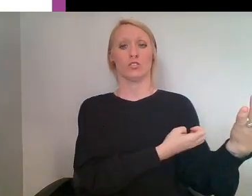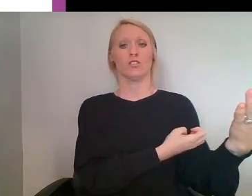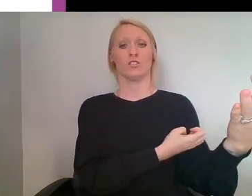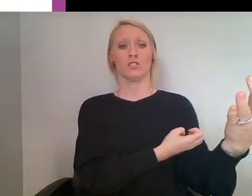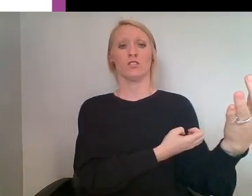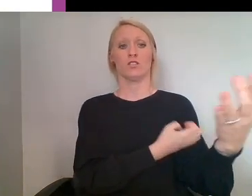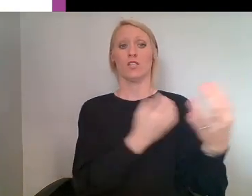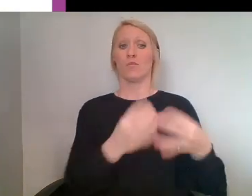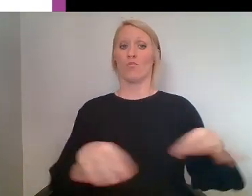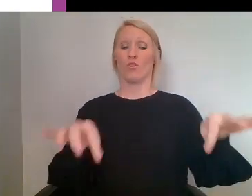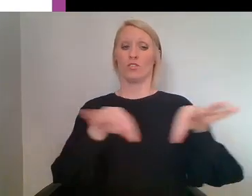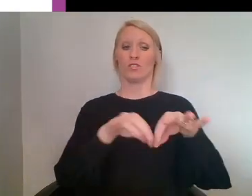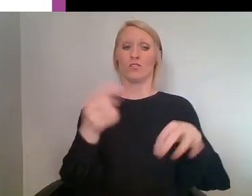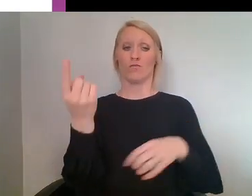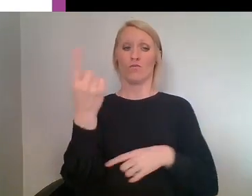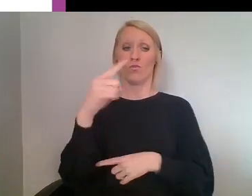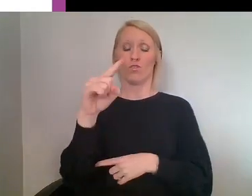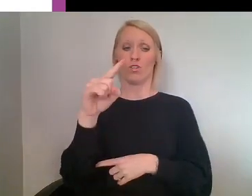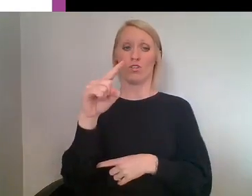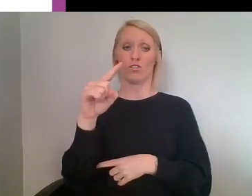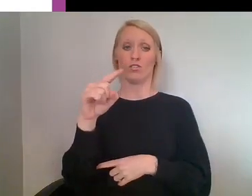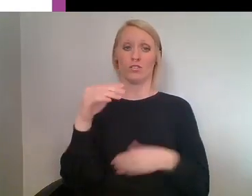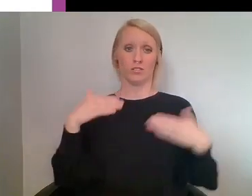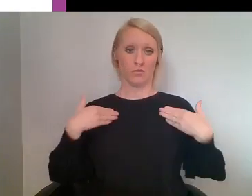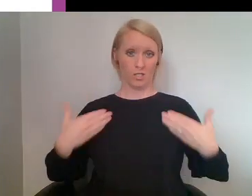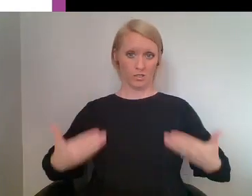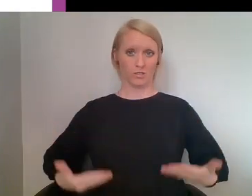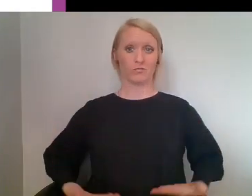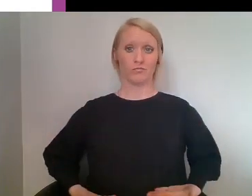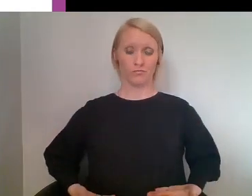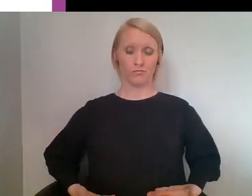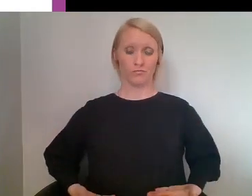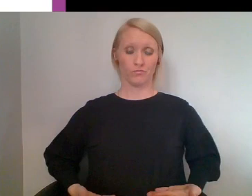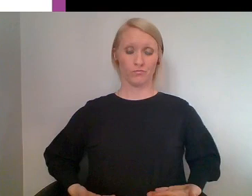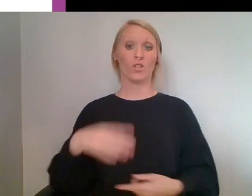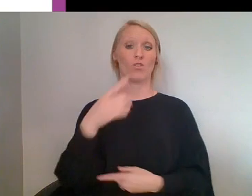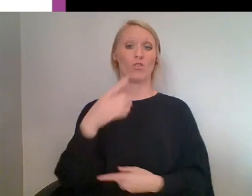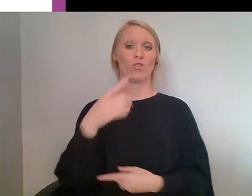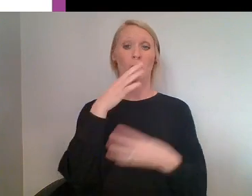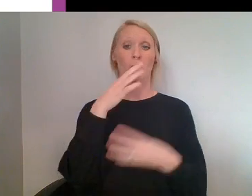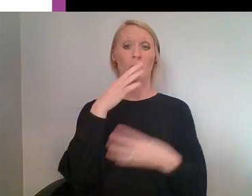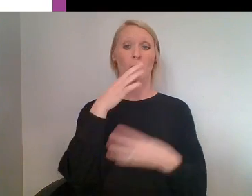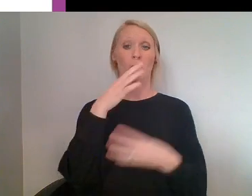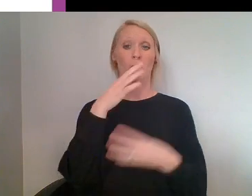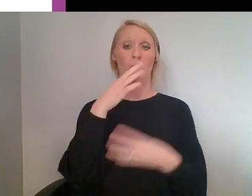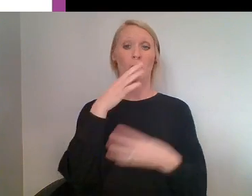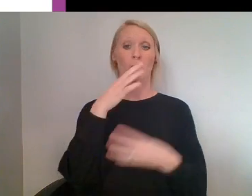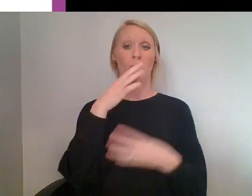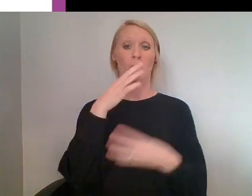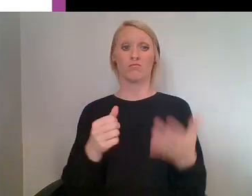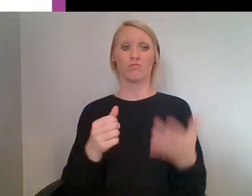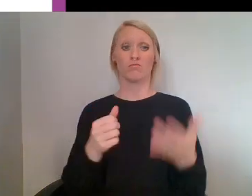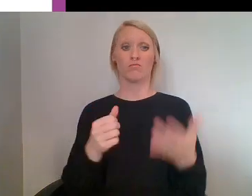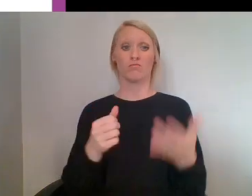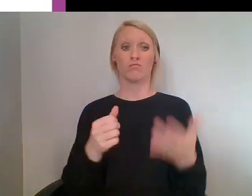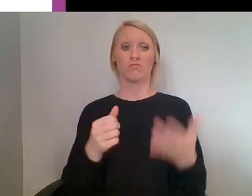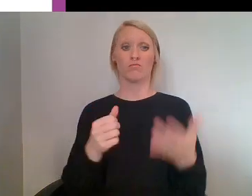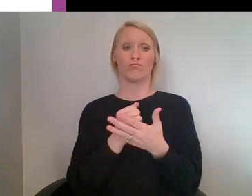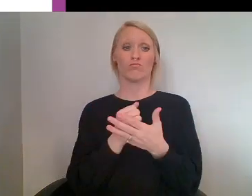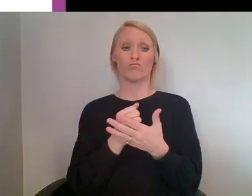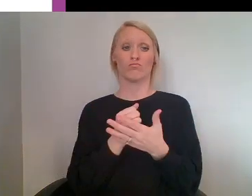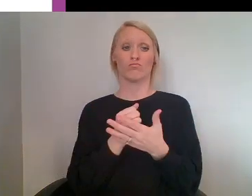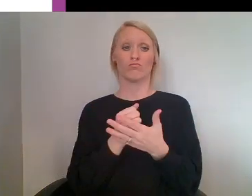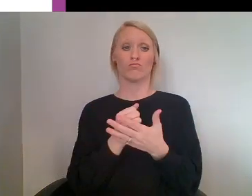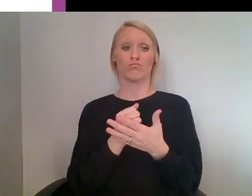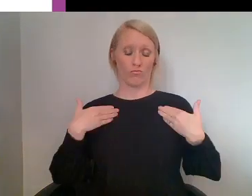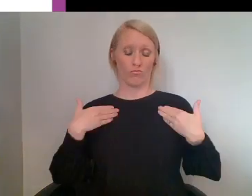the formation of red blood cells to help build your body tissues. Remember, as a teen, you're growing. So having B vitamins is really important because it's helping to